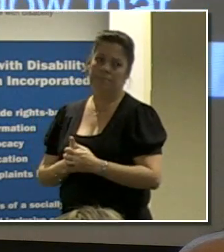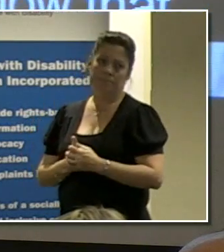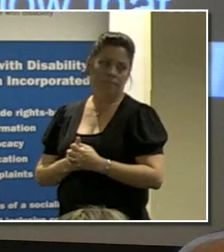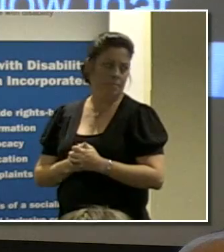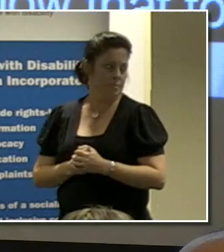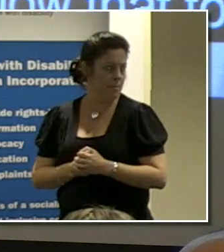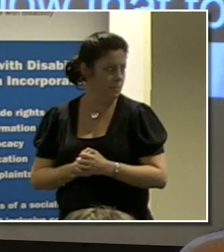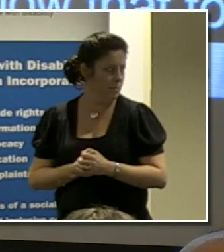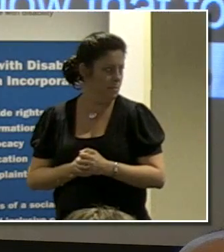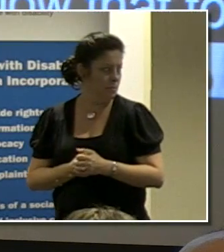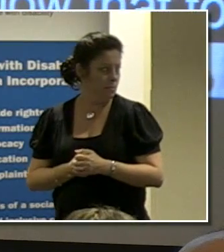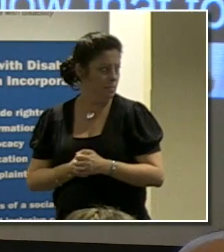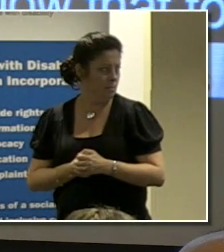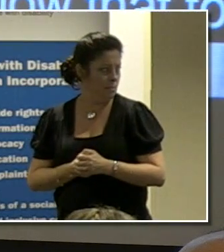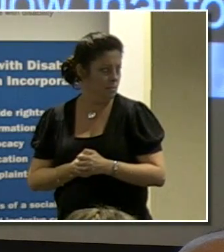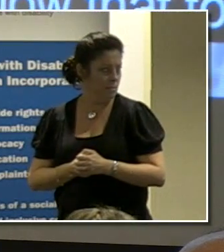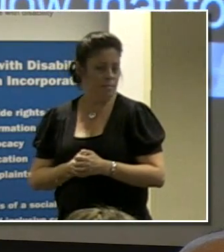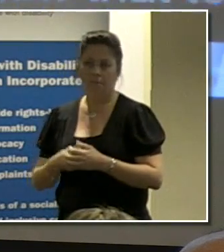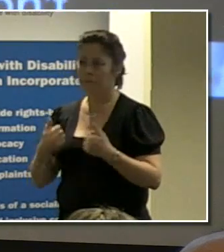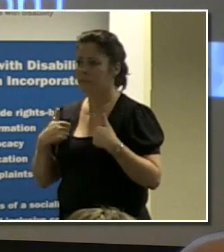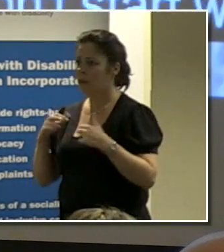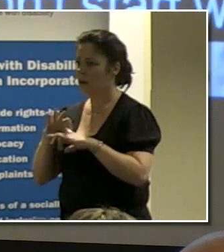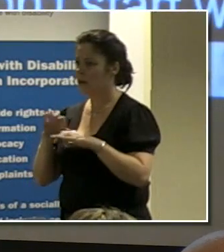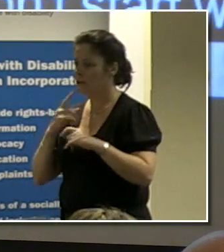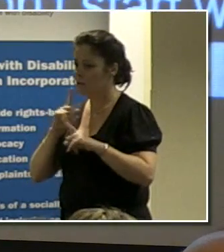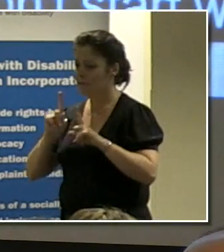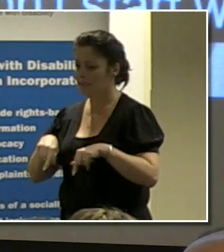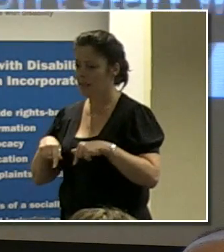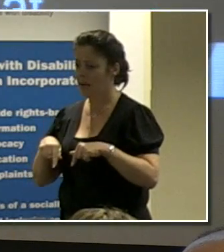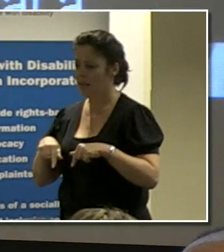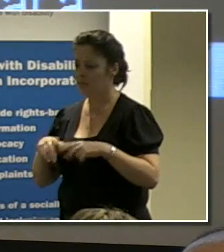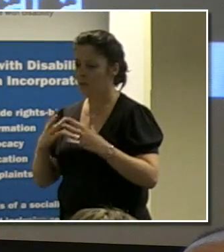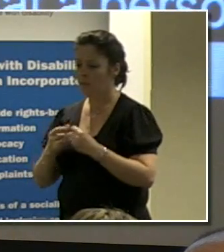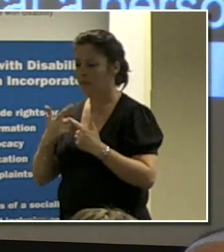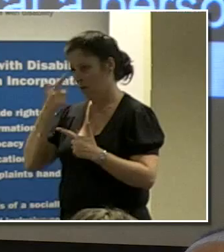I don't start with the proposition that a person with a disability